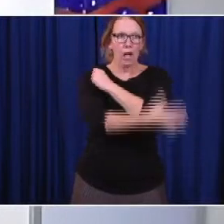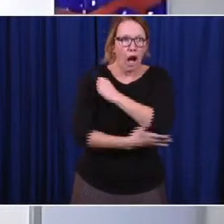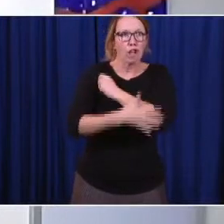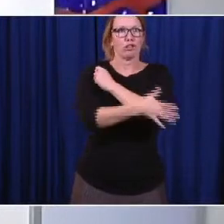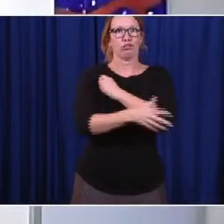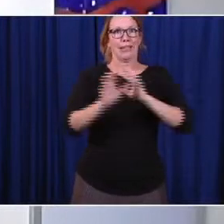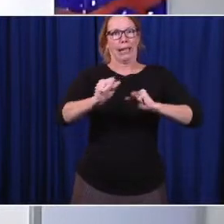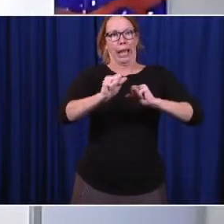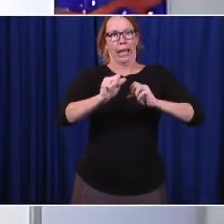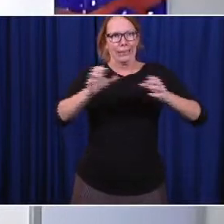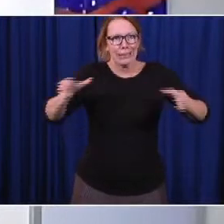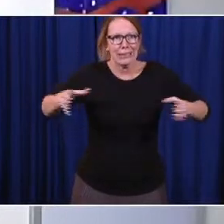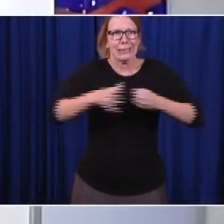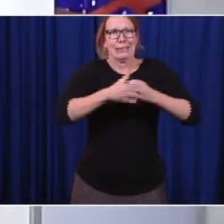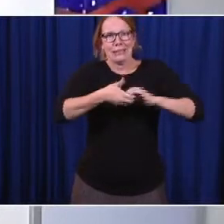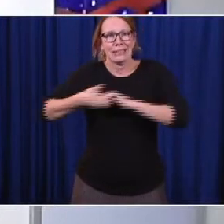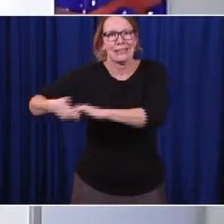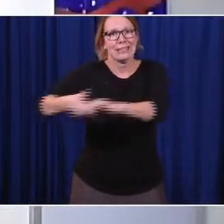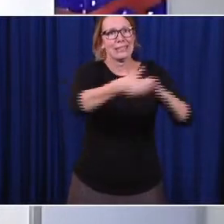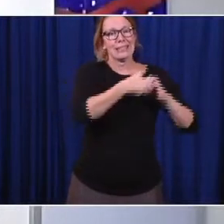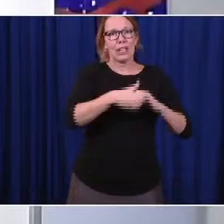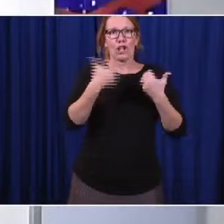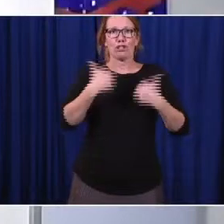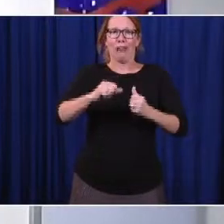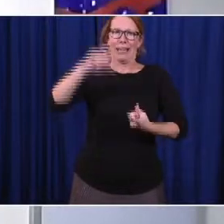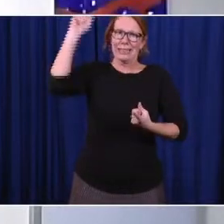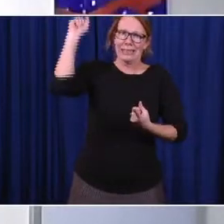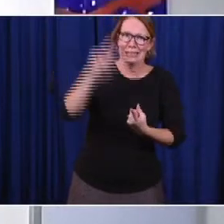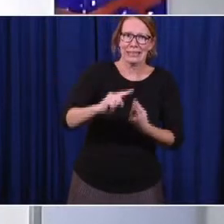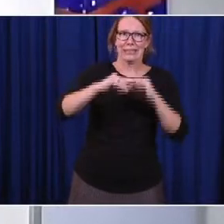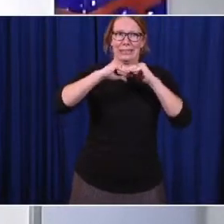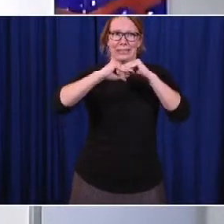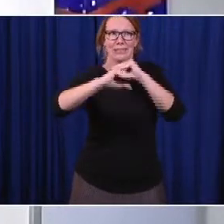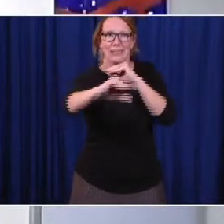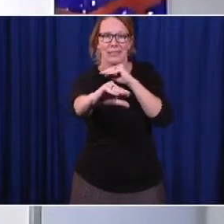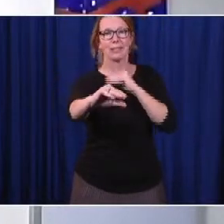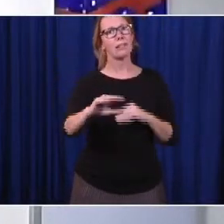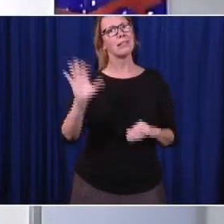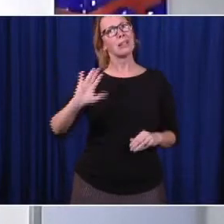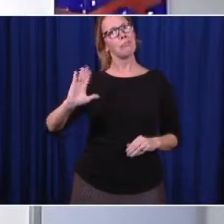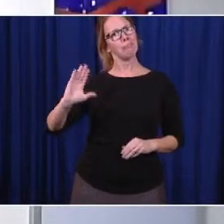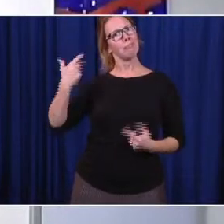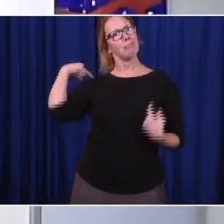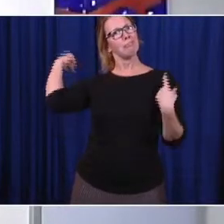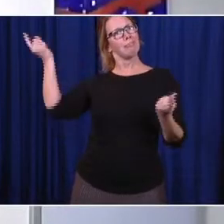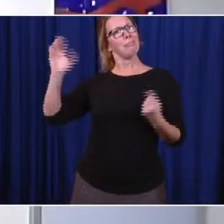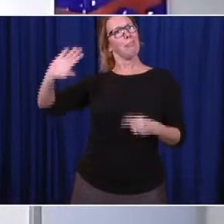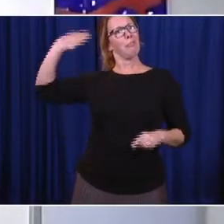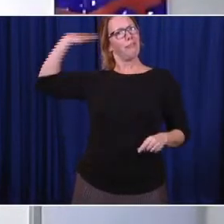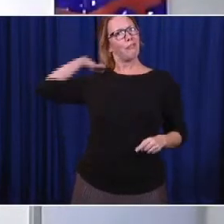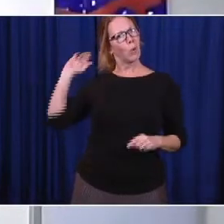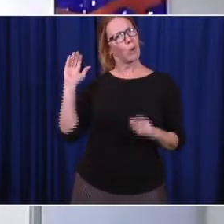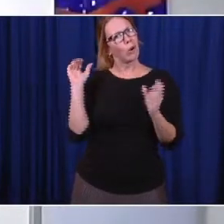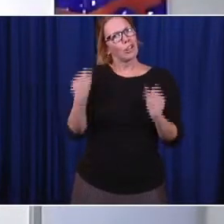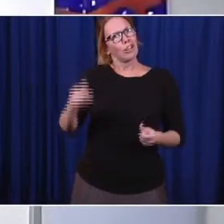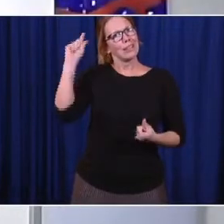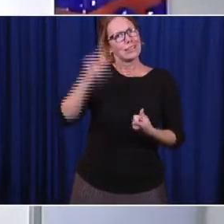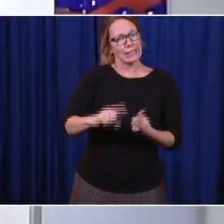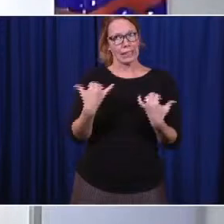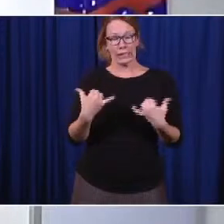need to slow it like we did before. And unfortunately, we can't do that without the help of